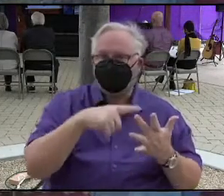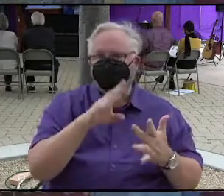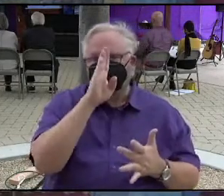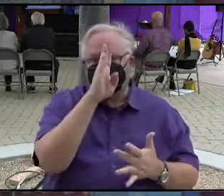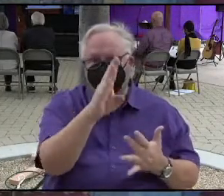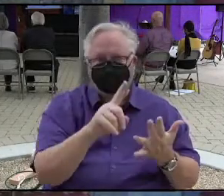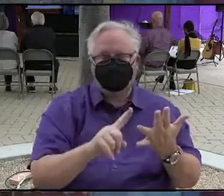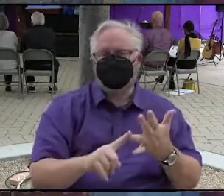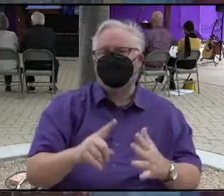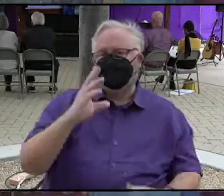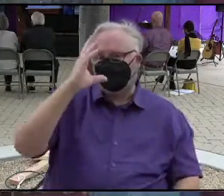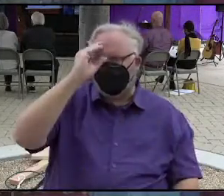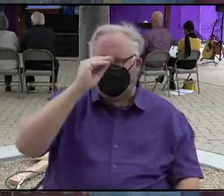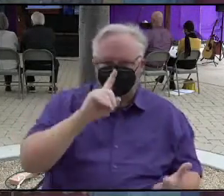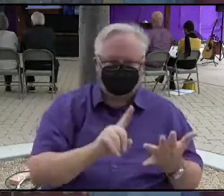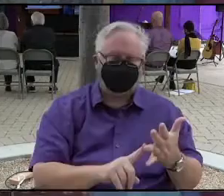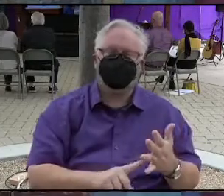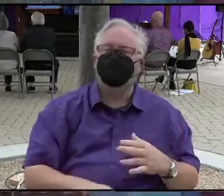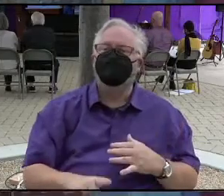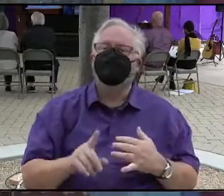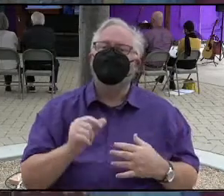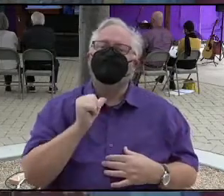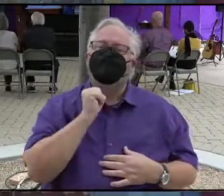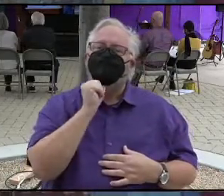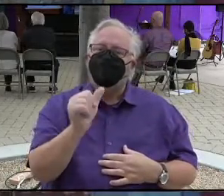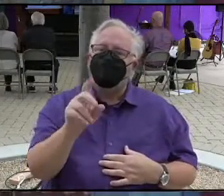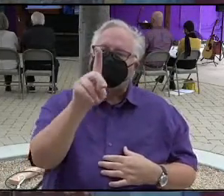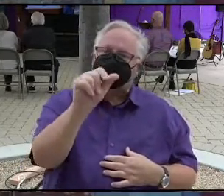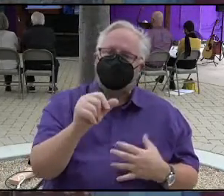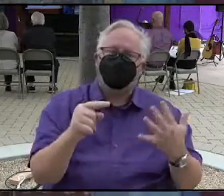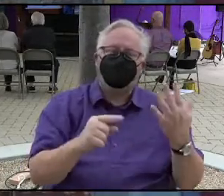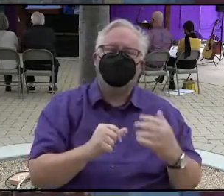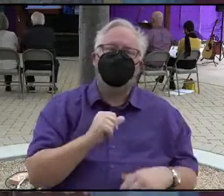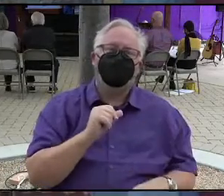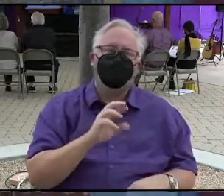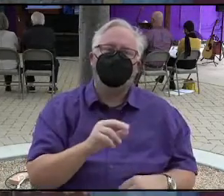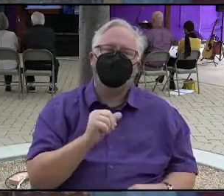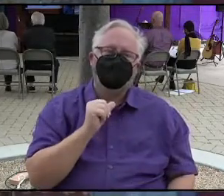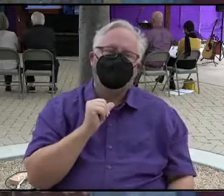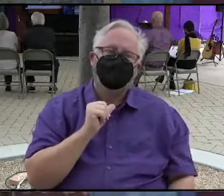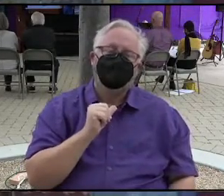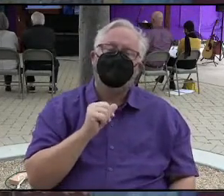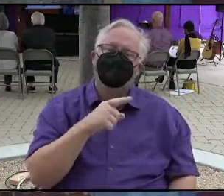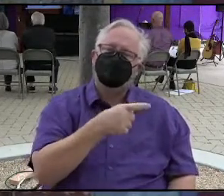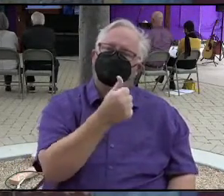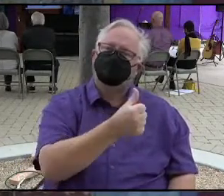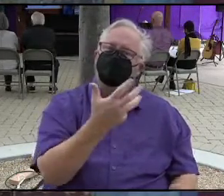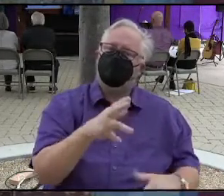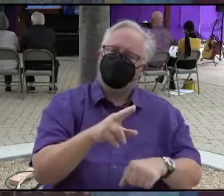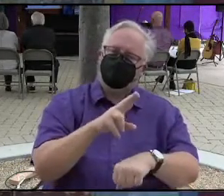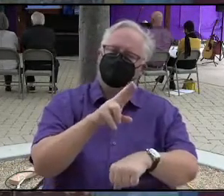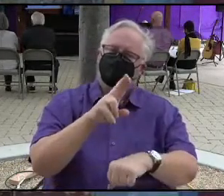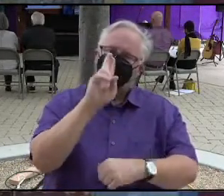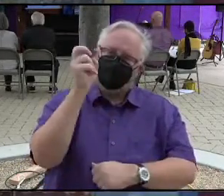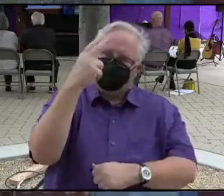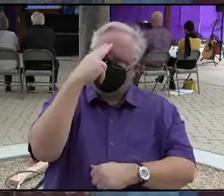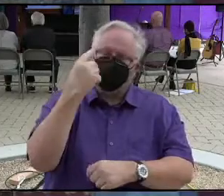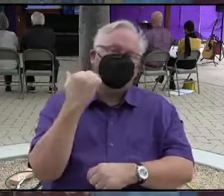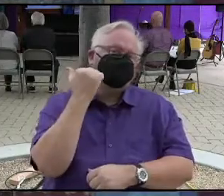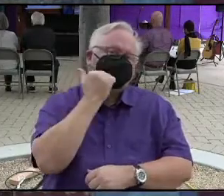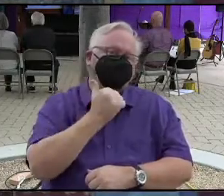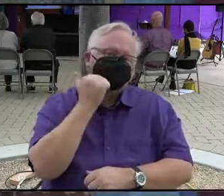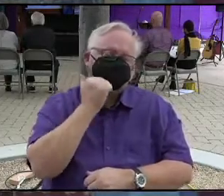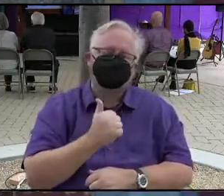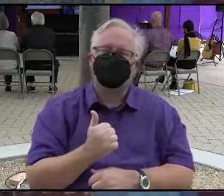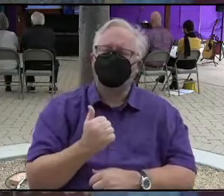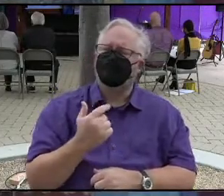heterosexuality, maleness, or being non-disabled or neurotypical. In America, we get soaked in this